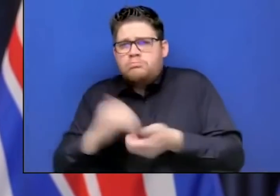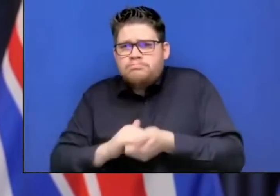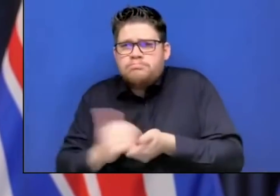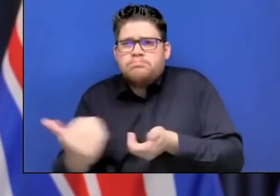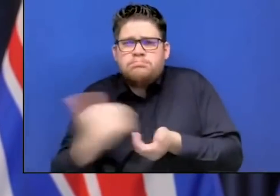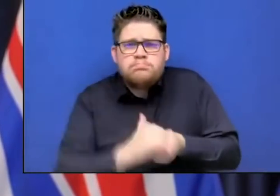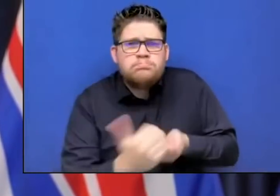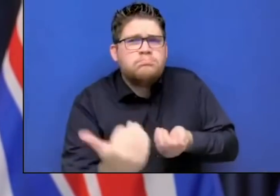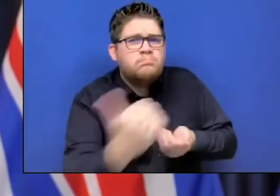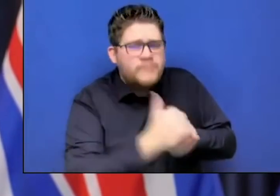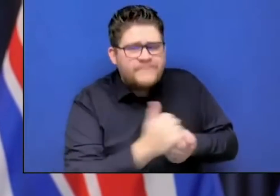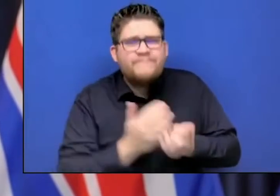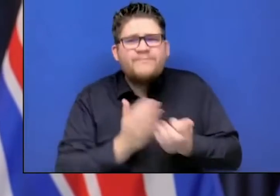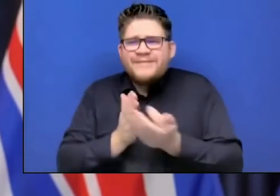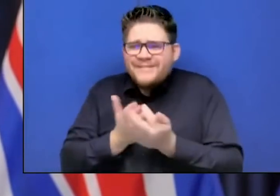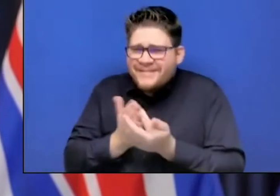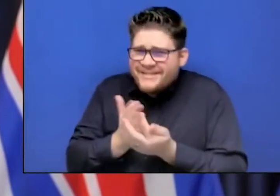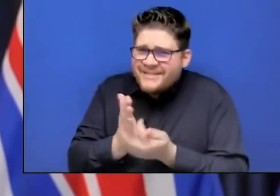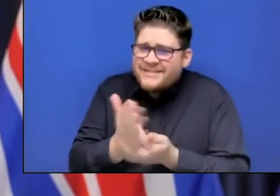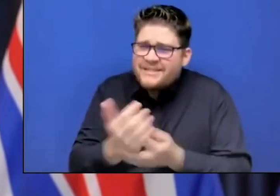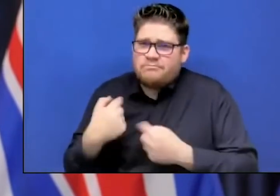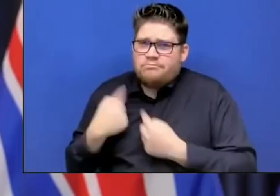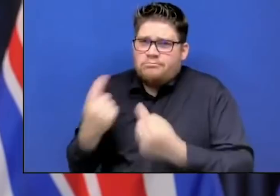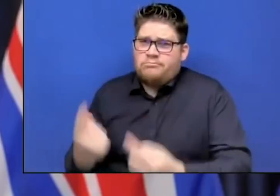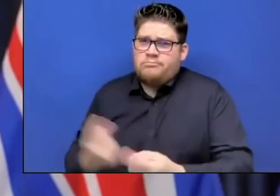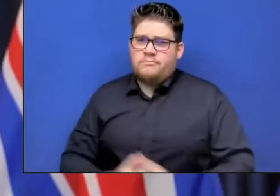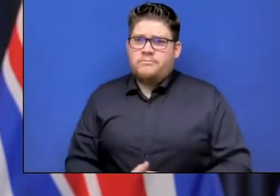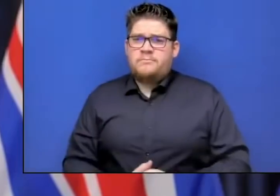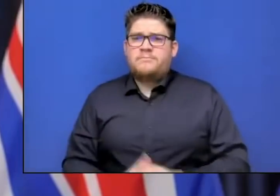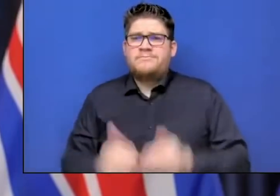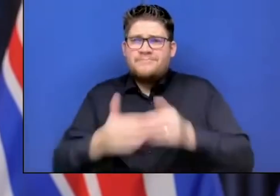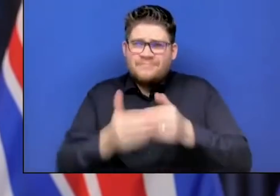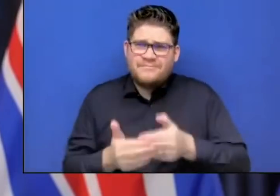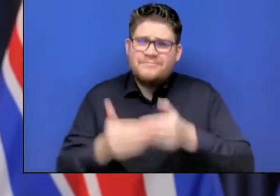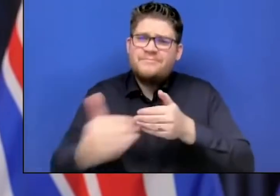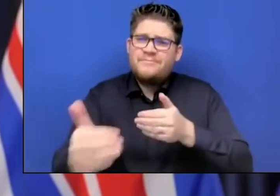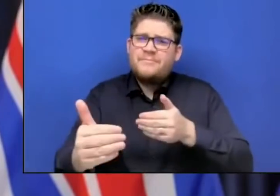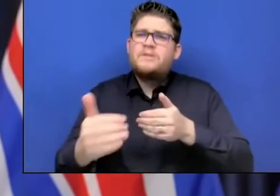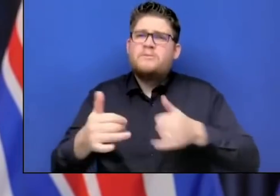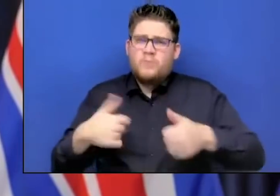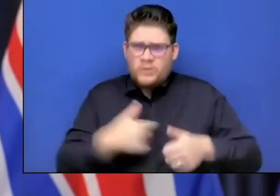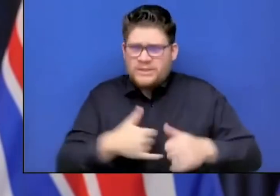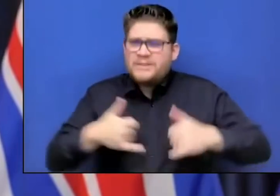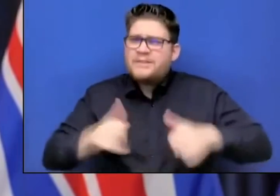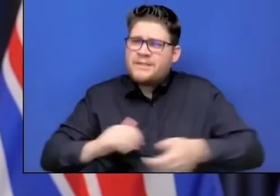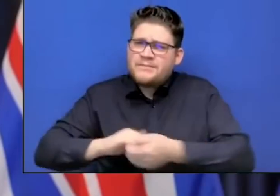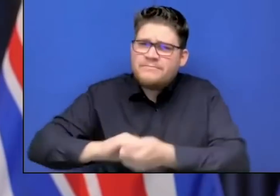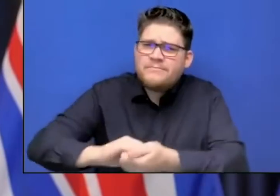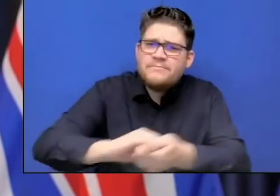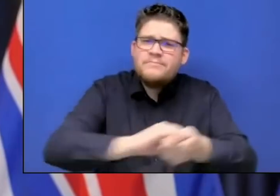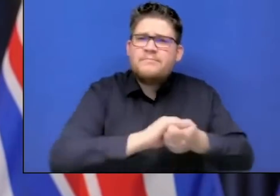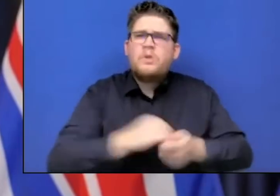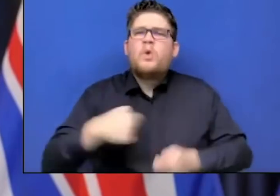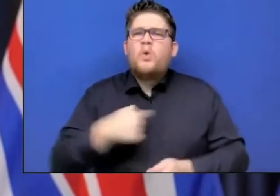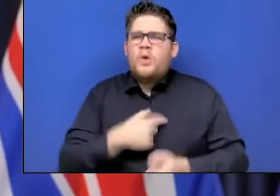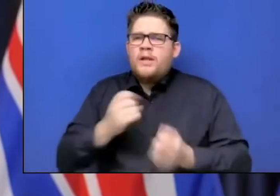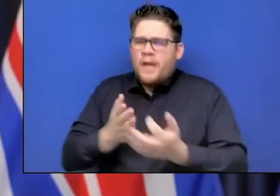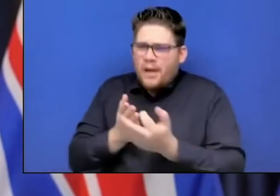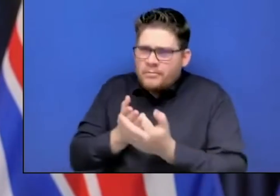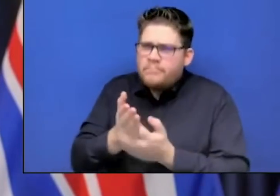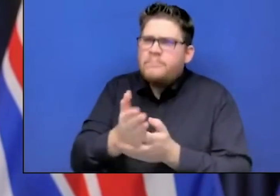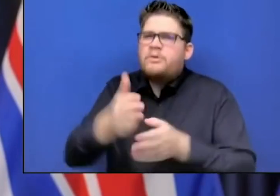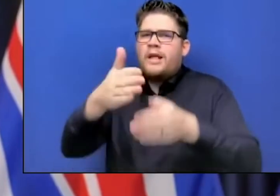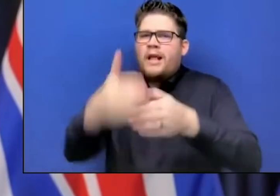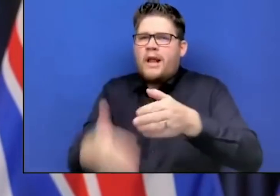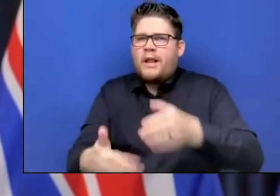this terrible time. And I know, but by all of us working together, we will get through this. So with that, I want to turn this update over to